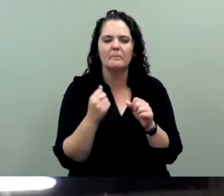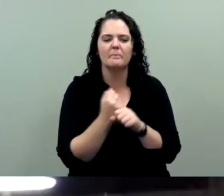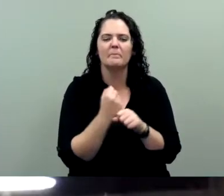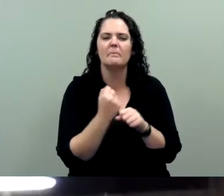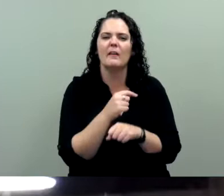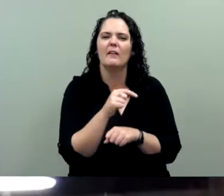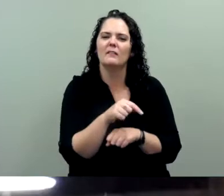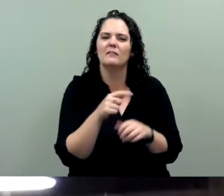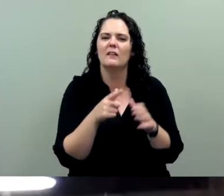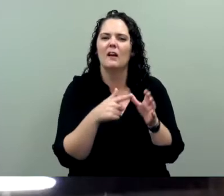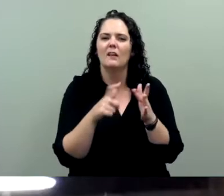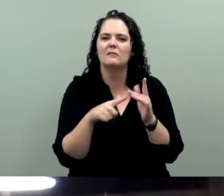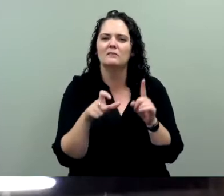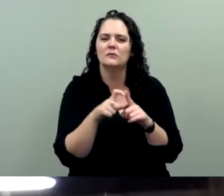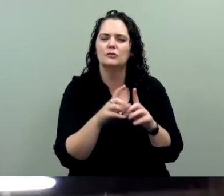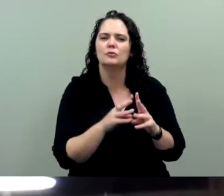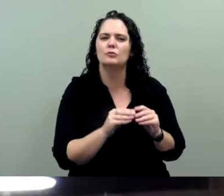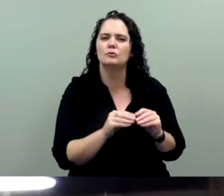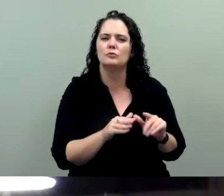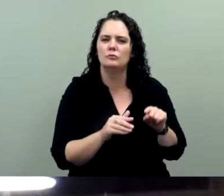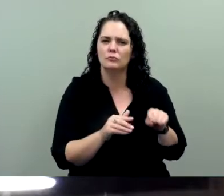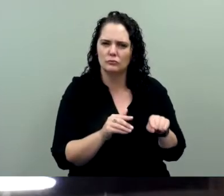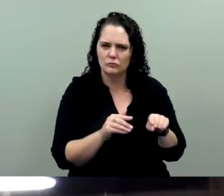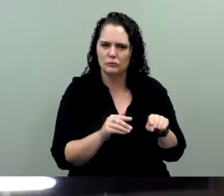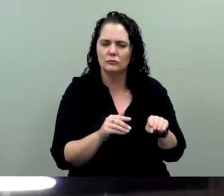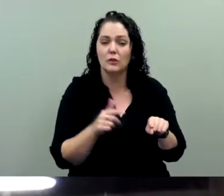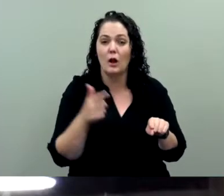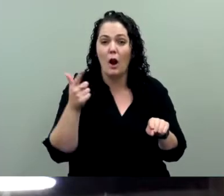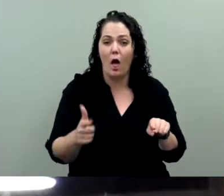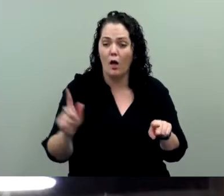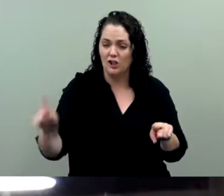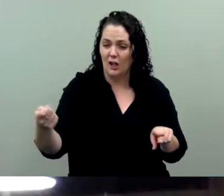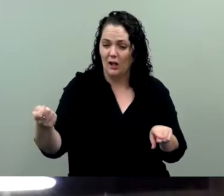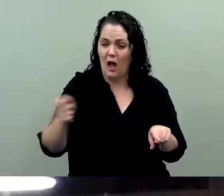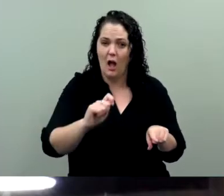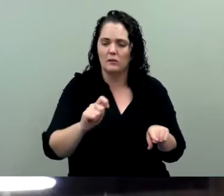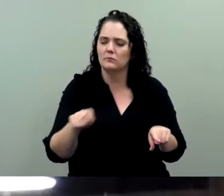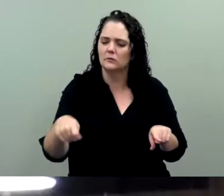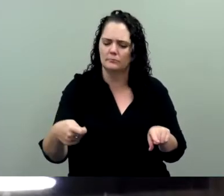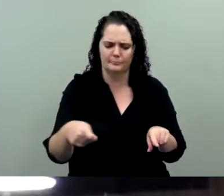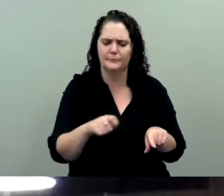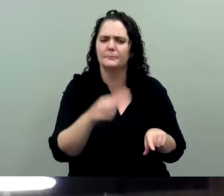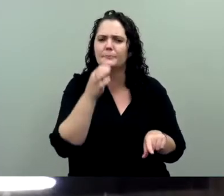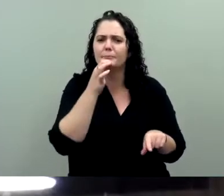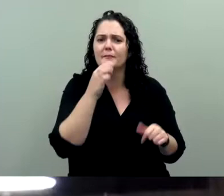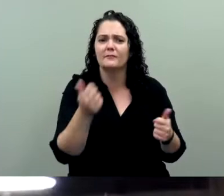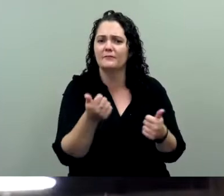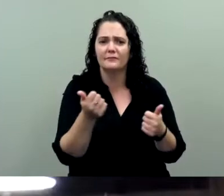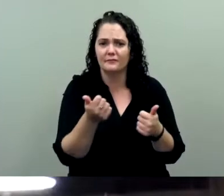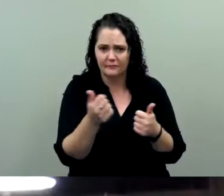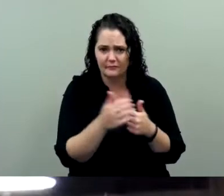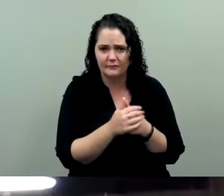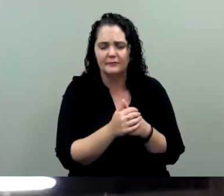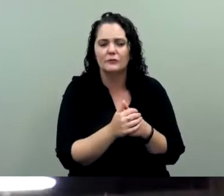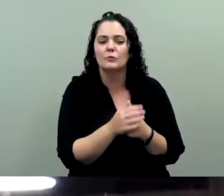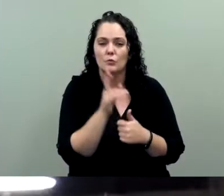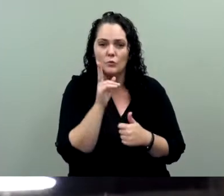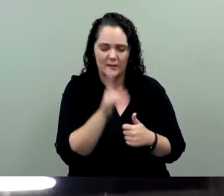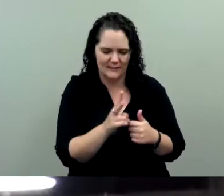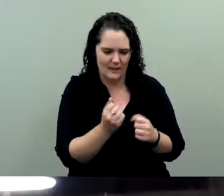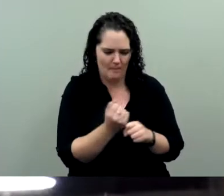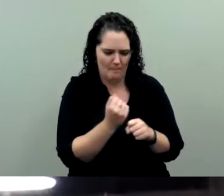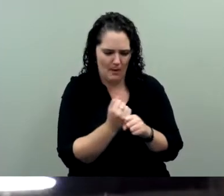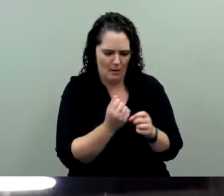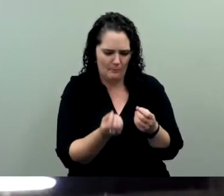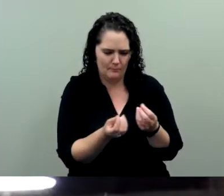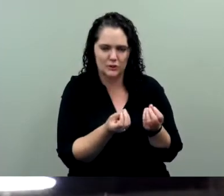lot. A teaspoon is plenty there to add. And then you will see that that will interact with the acid, the natural acid, and it will actually